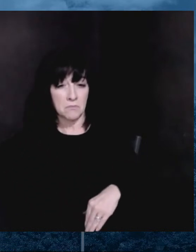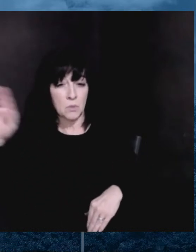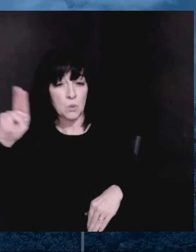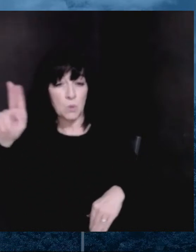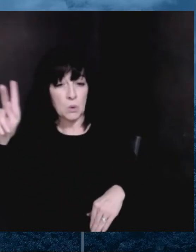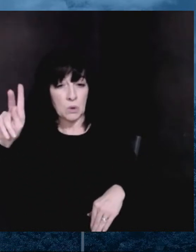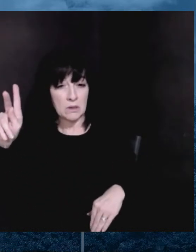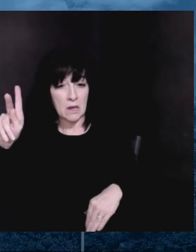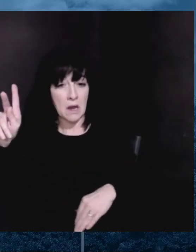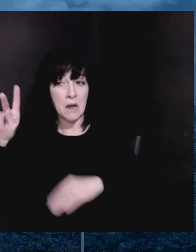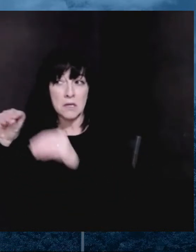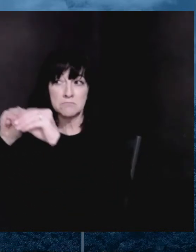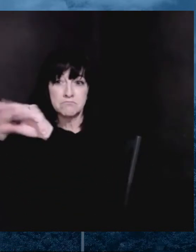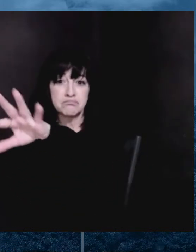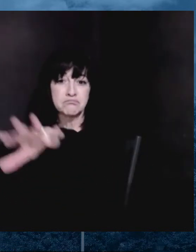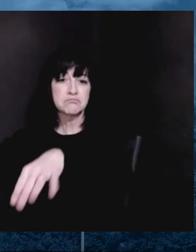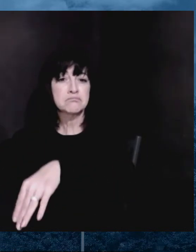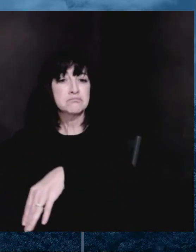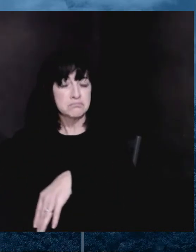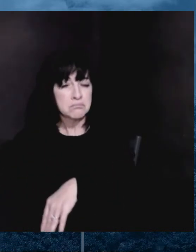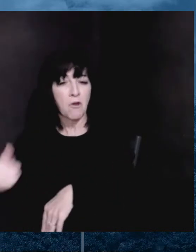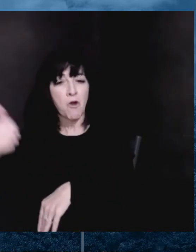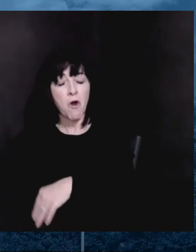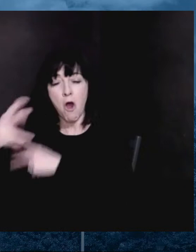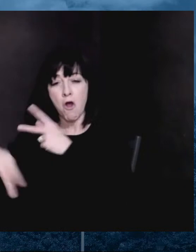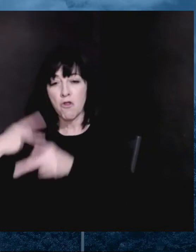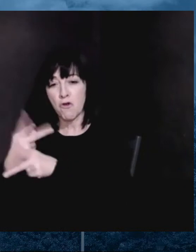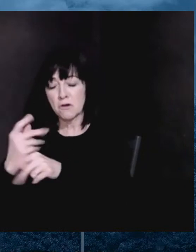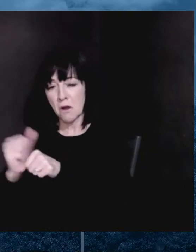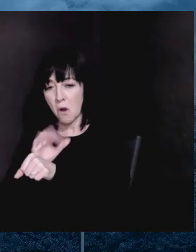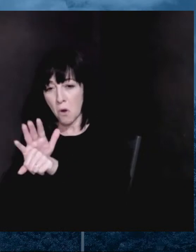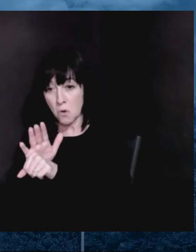variant, does that change public policy in any meaningful way?